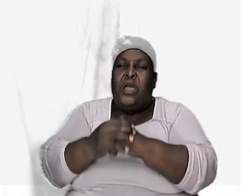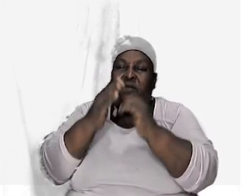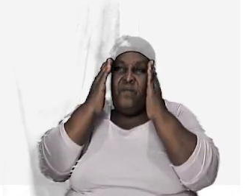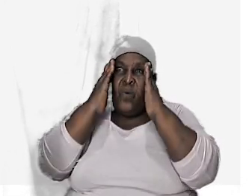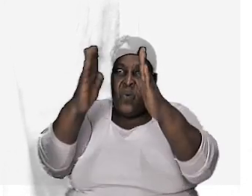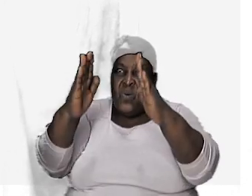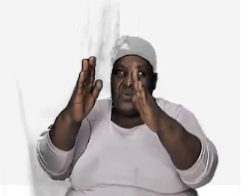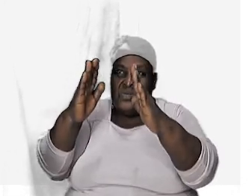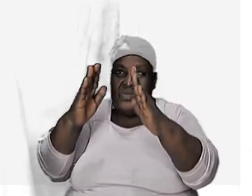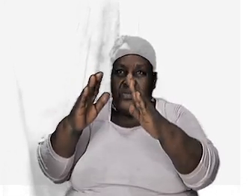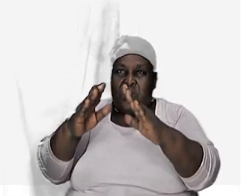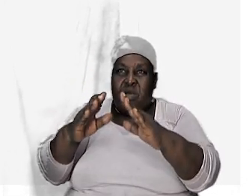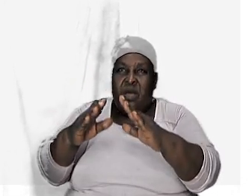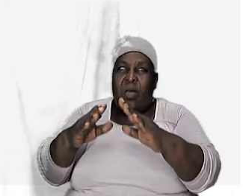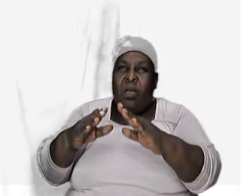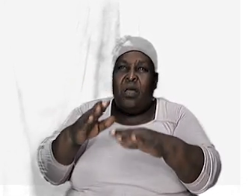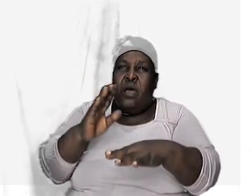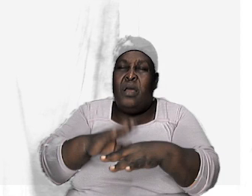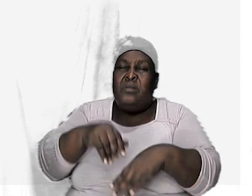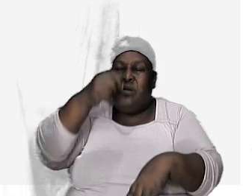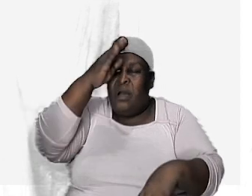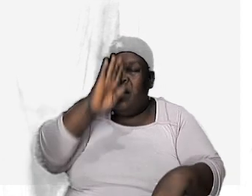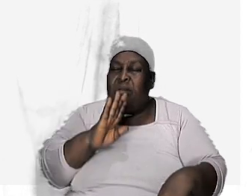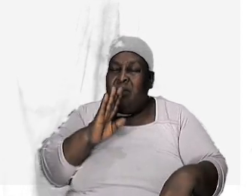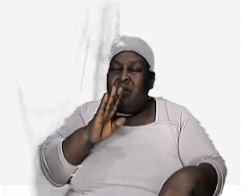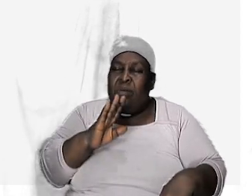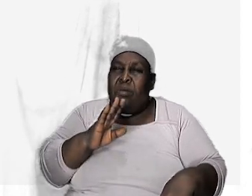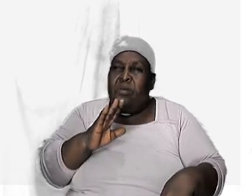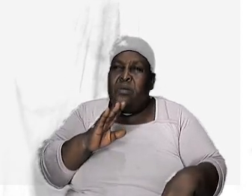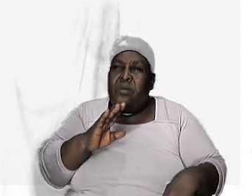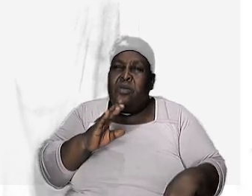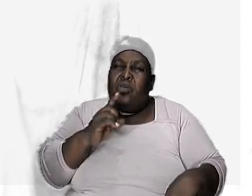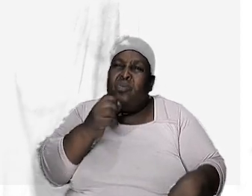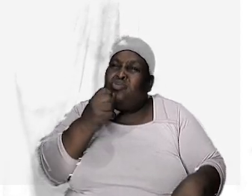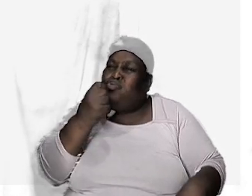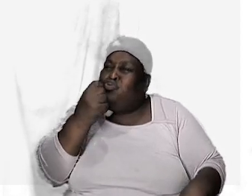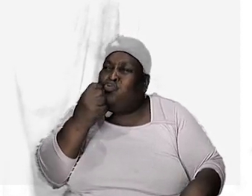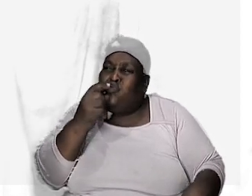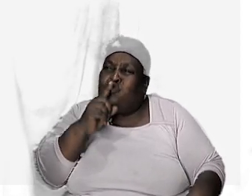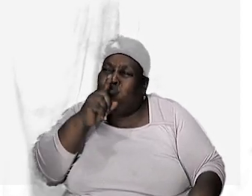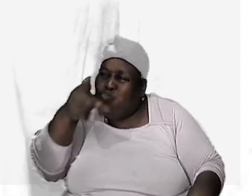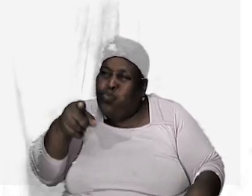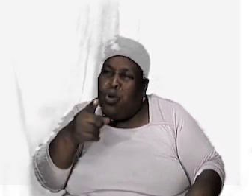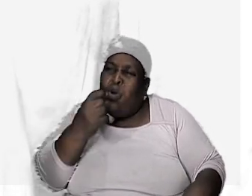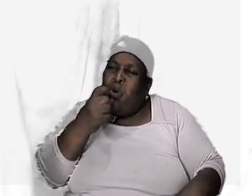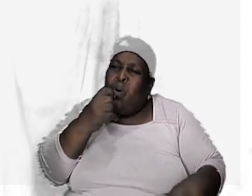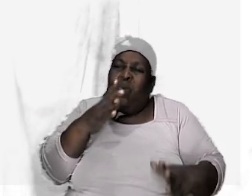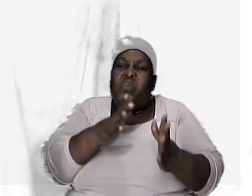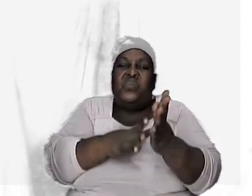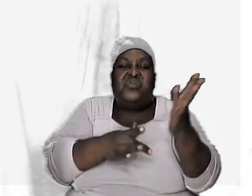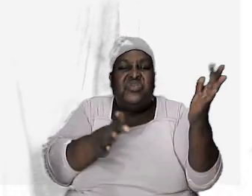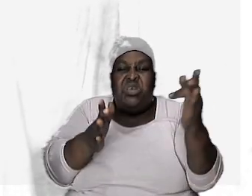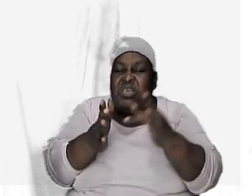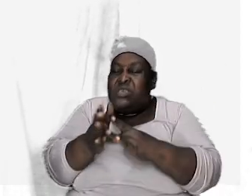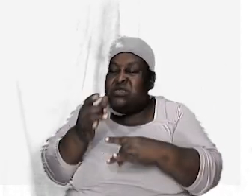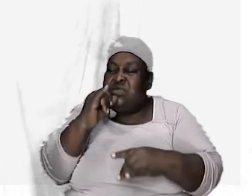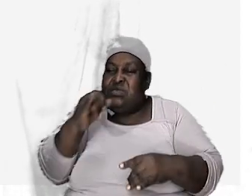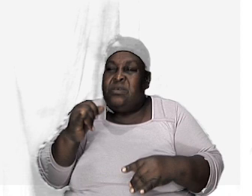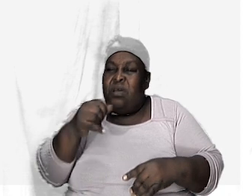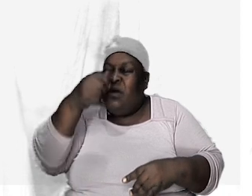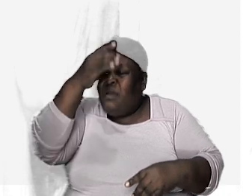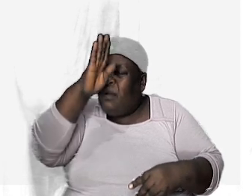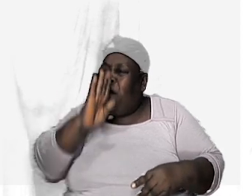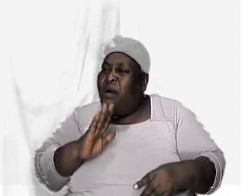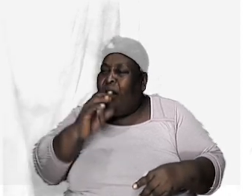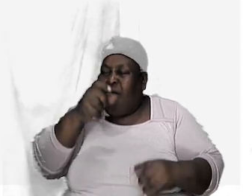doing. You are clear that who Jesus is. You are clear that look, this man is, or this God is the God of gods and the King